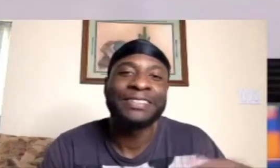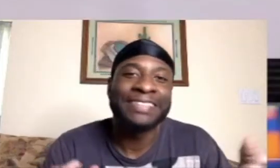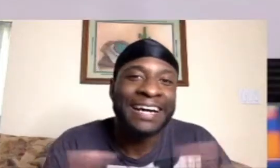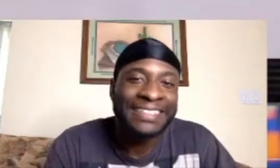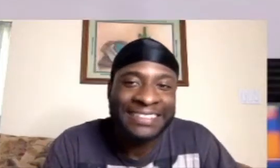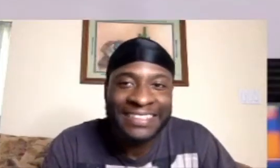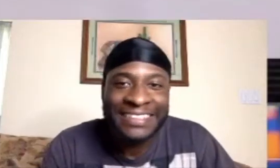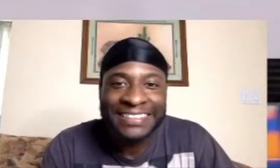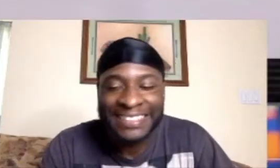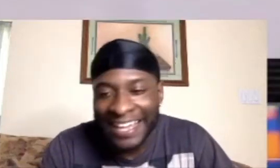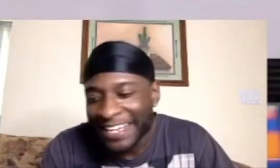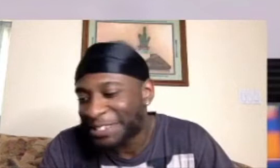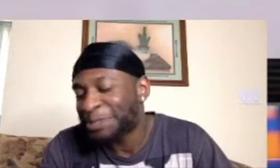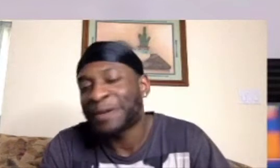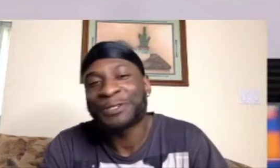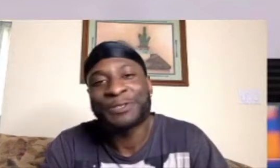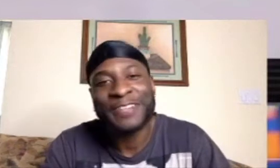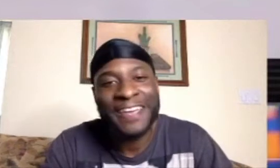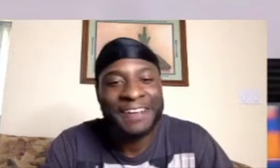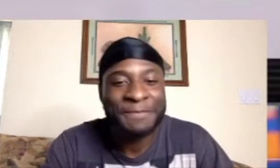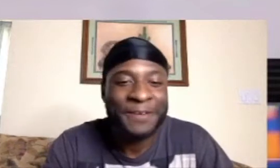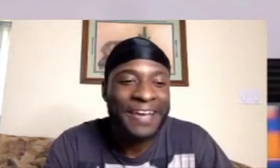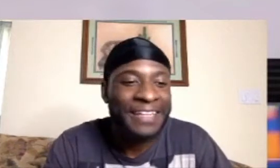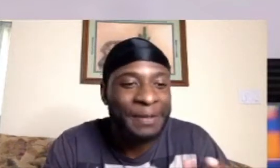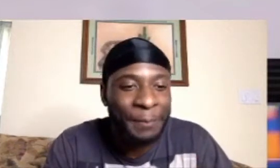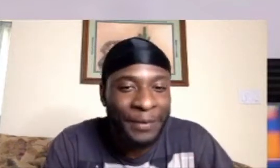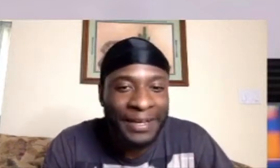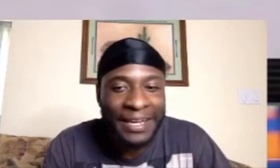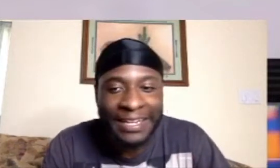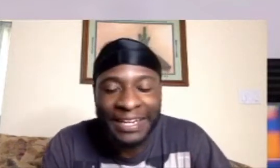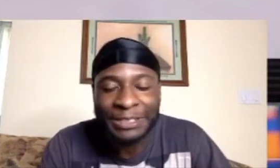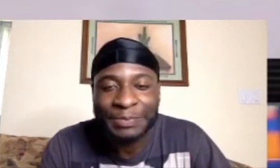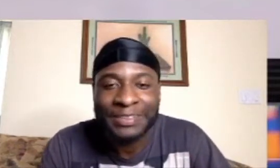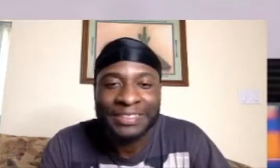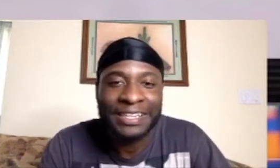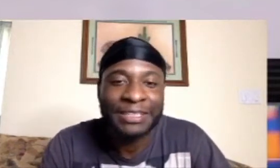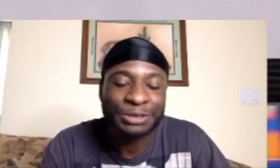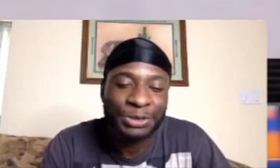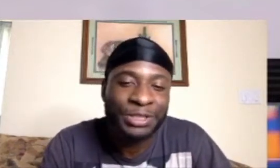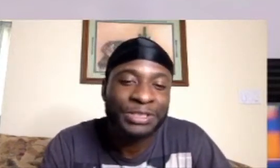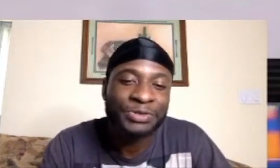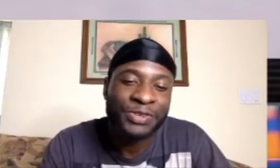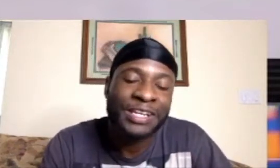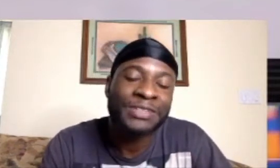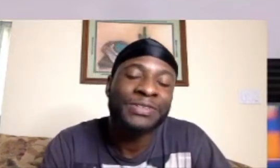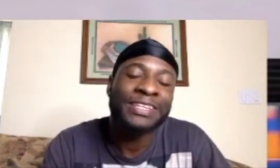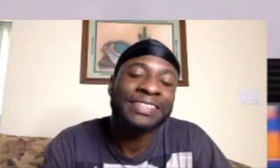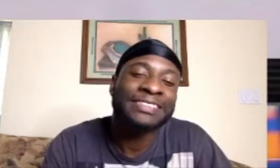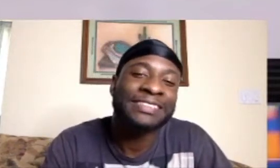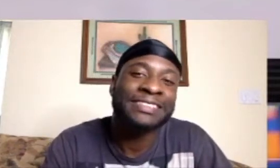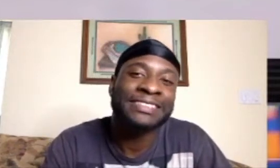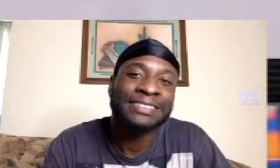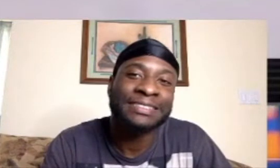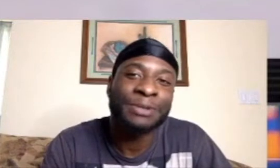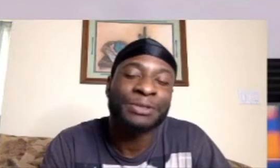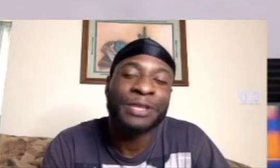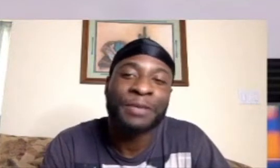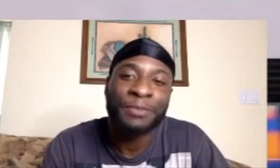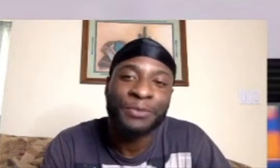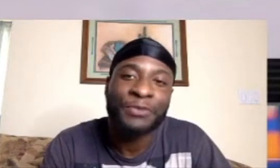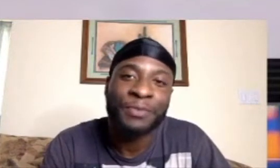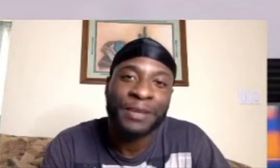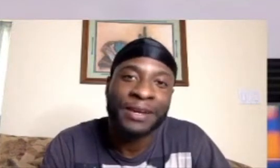everybody. It's your boy, Don. Today's a special day. We got the big announcement today. Julius Randle is the